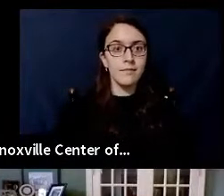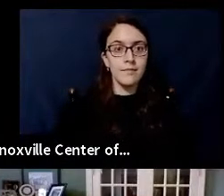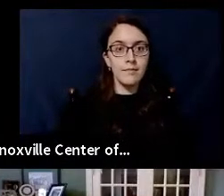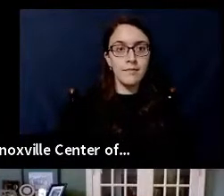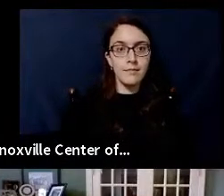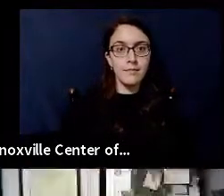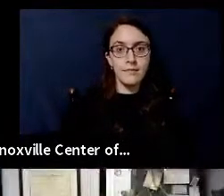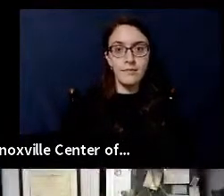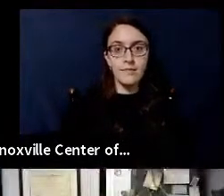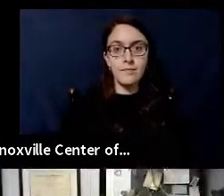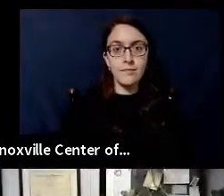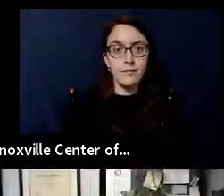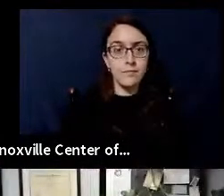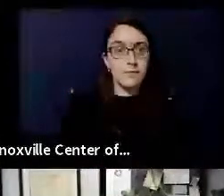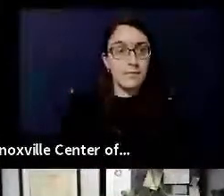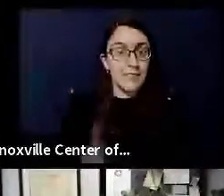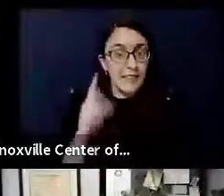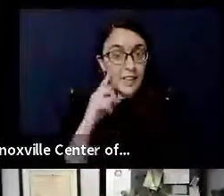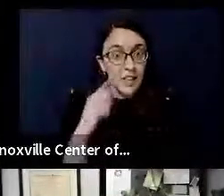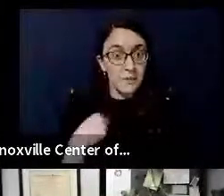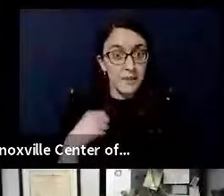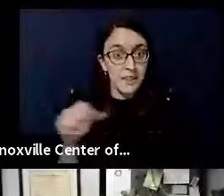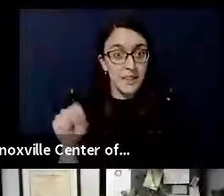Yes, we can.